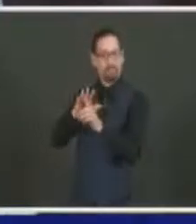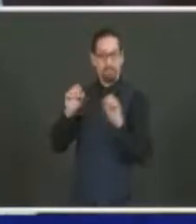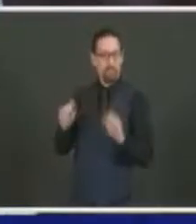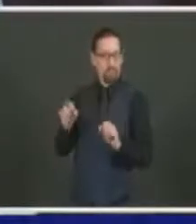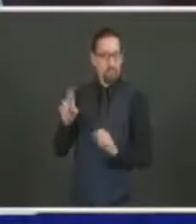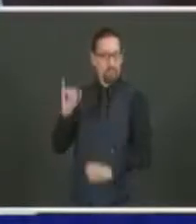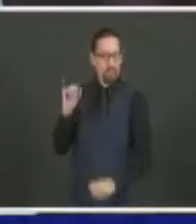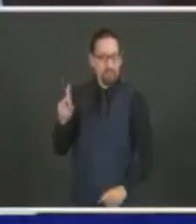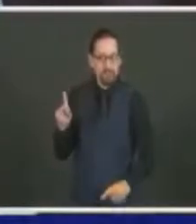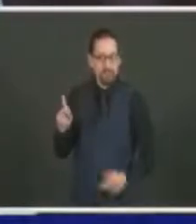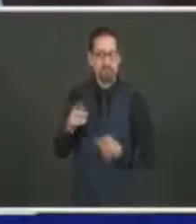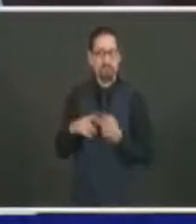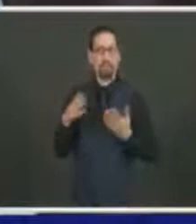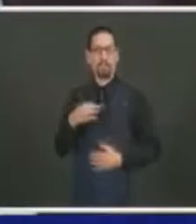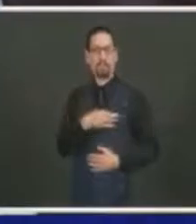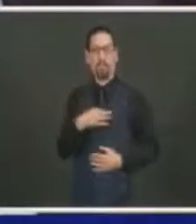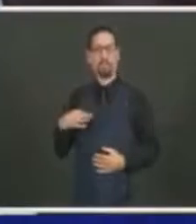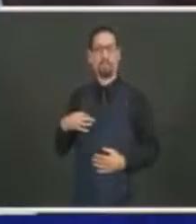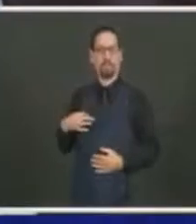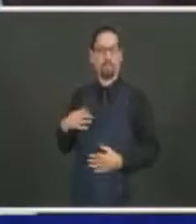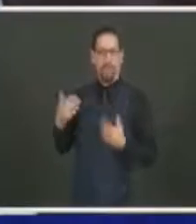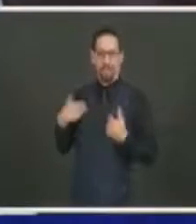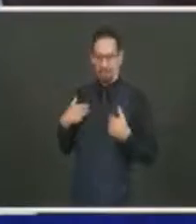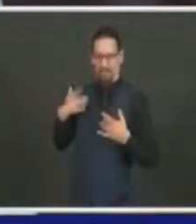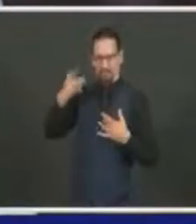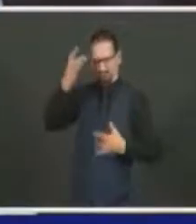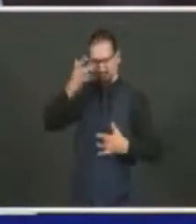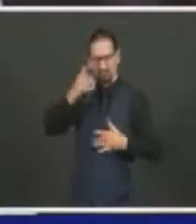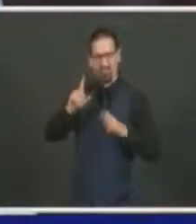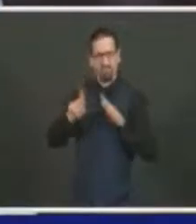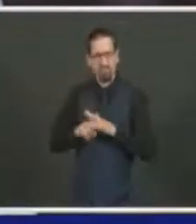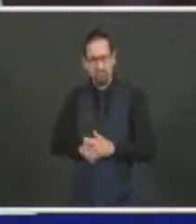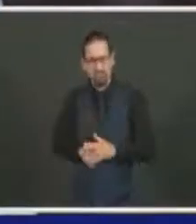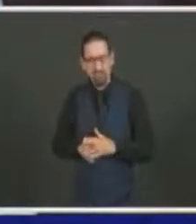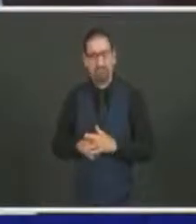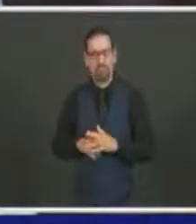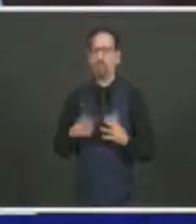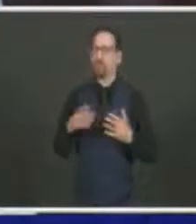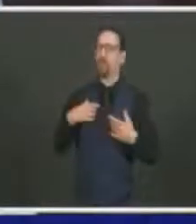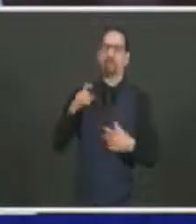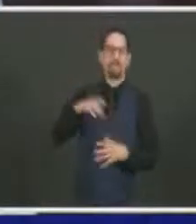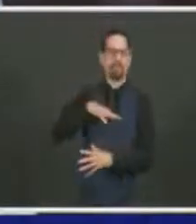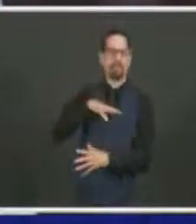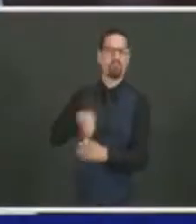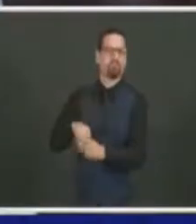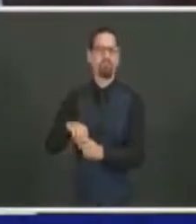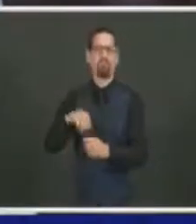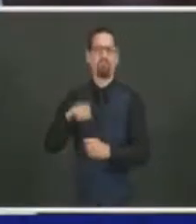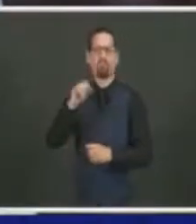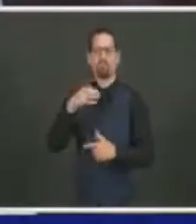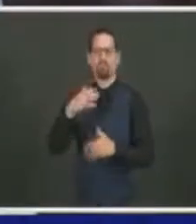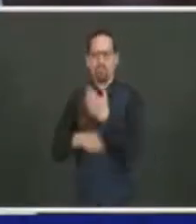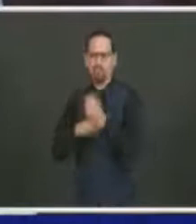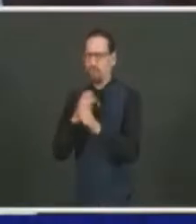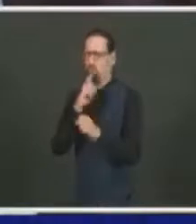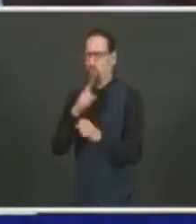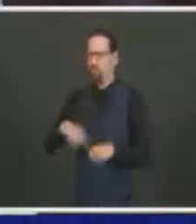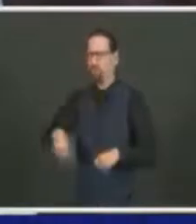actually working. And we have a very extensive involvement with the organization. That type